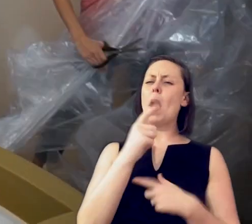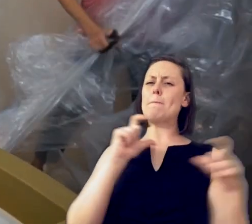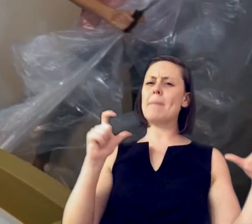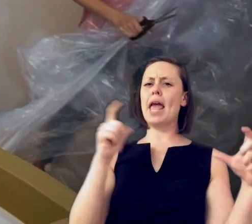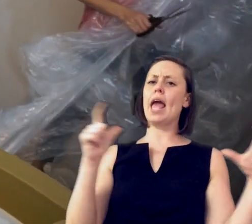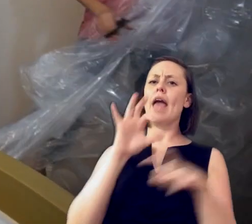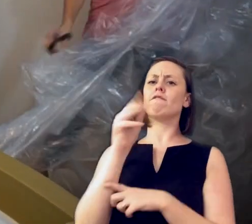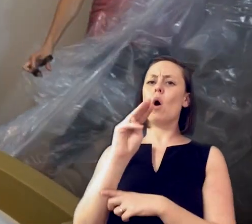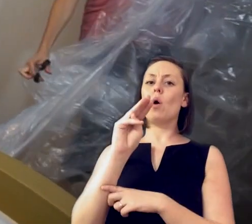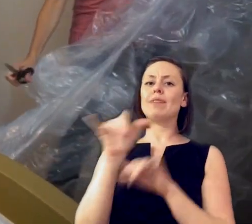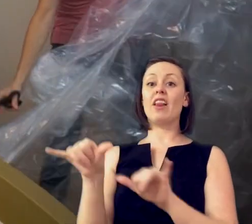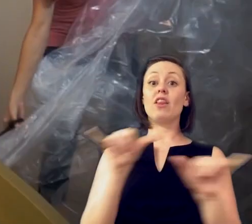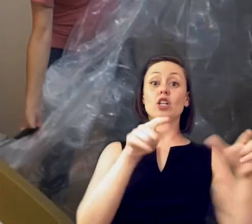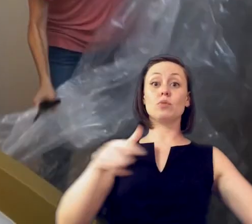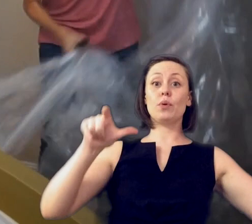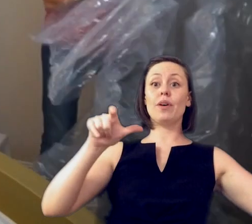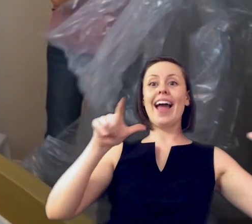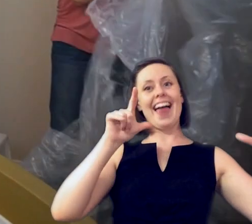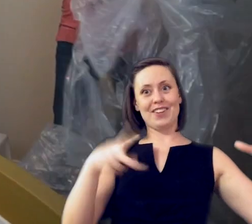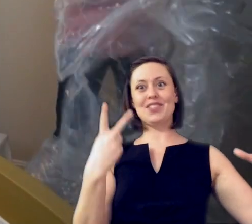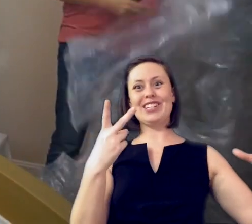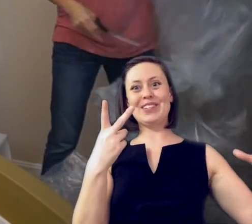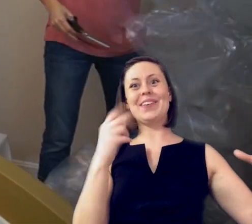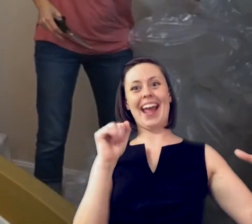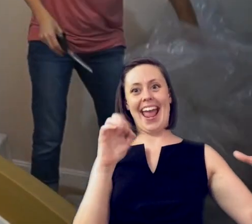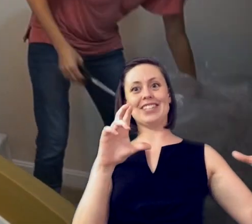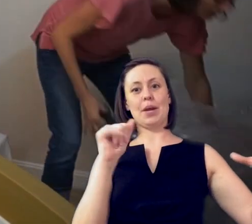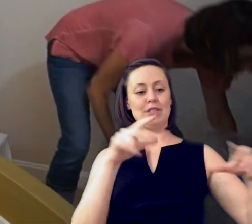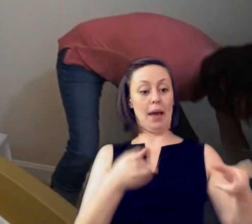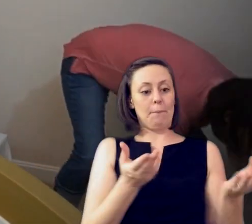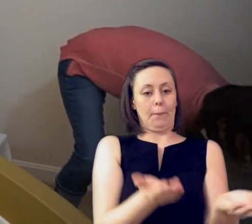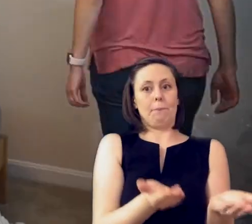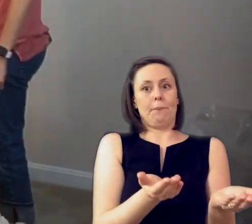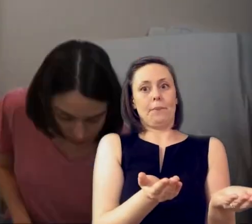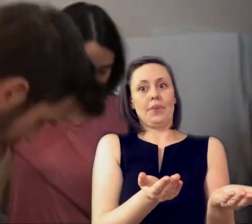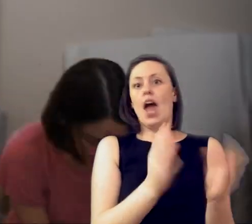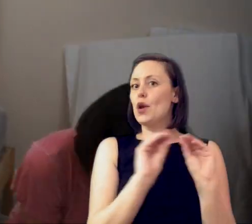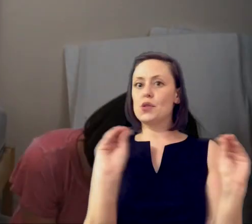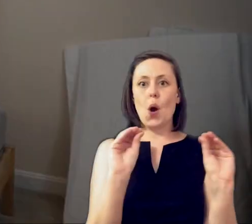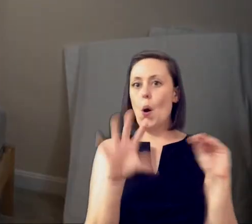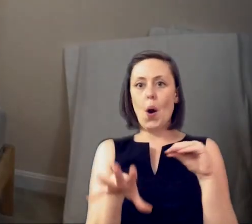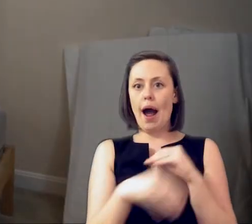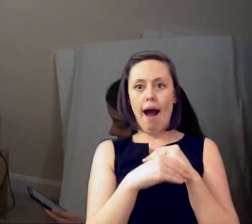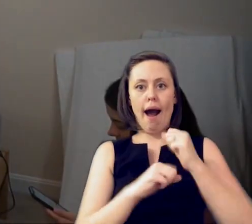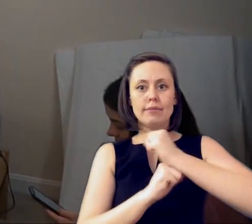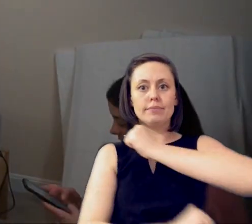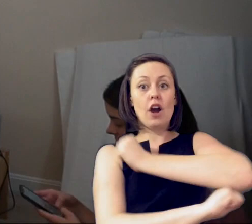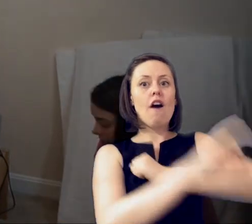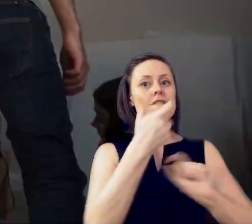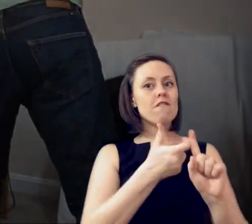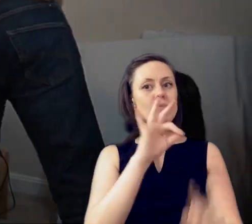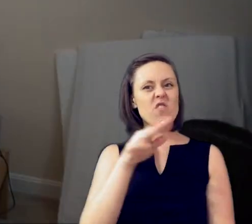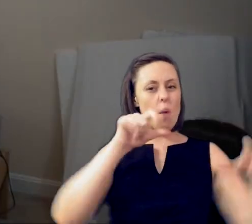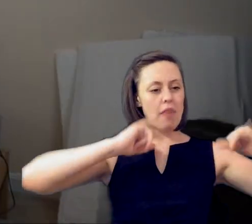of foam that's shaped in a bowl, and the 2 air chambers sit inside. And there's no additional support from foam along